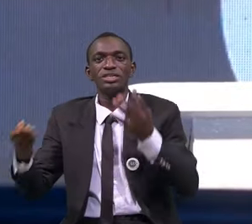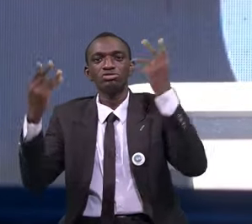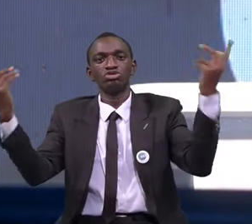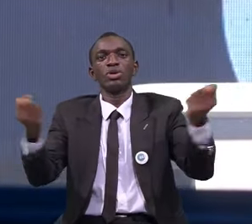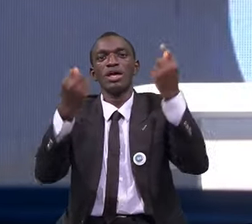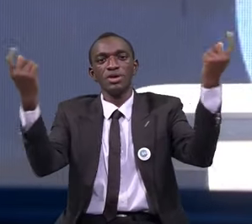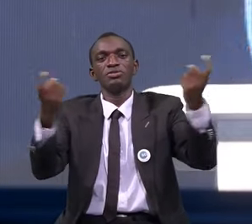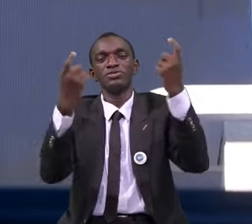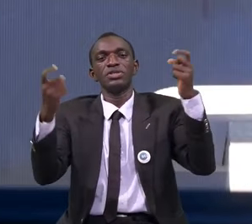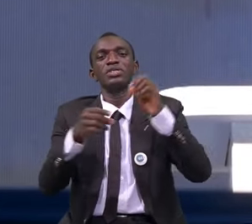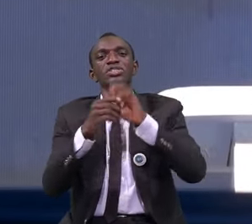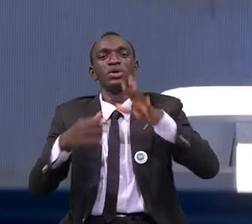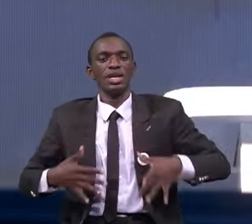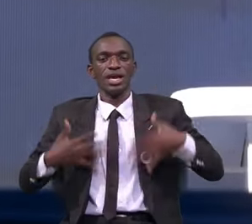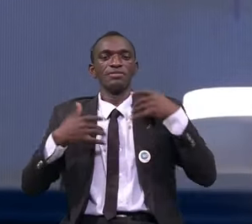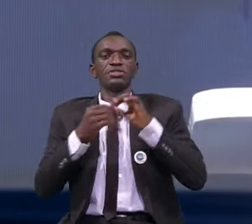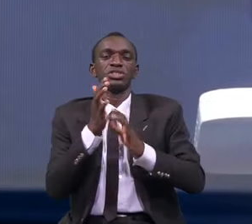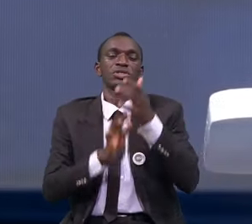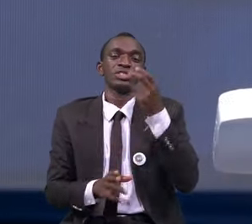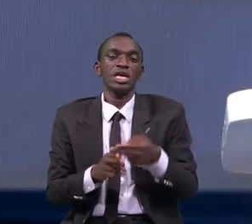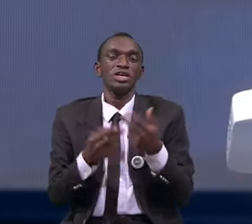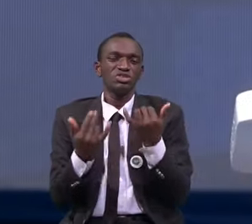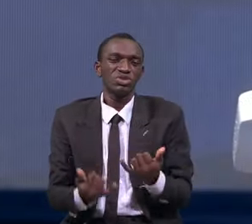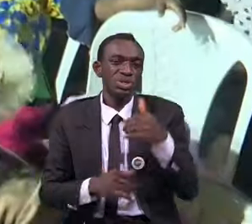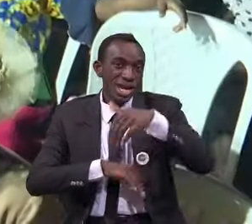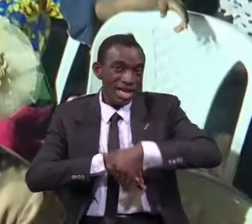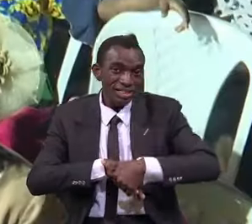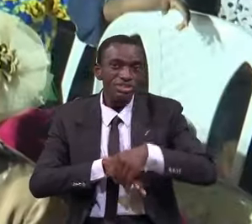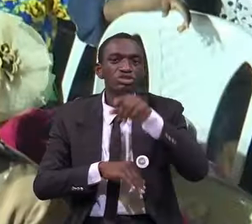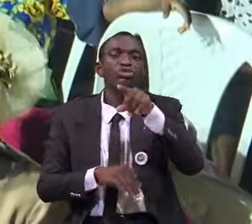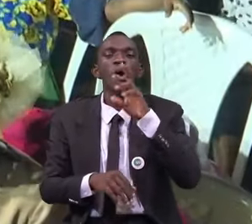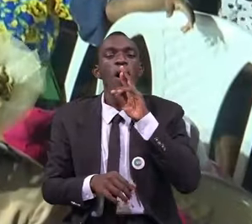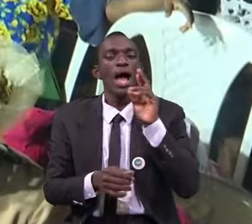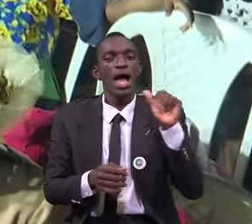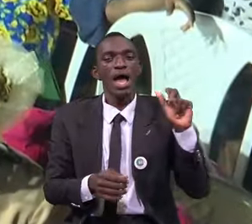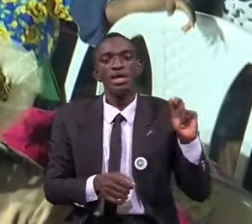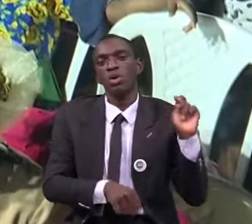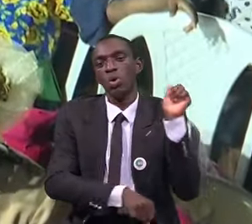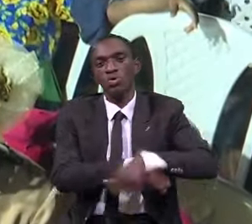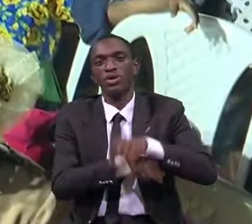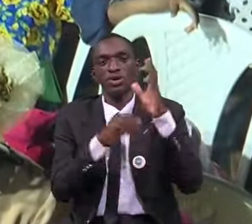life. Tonight you are an overcomer.